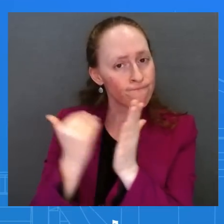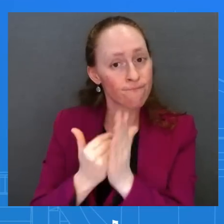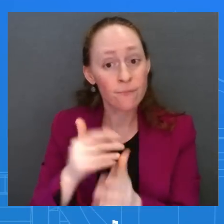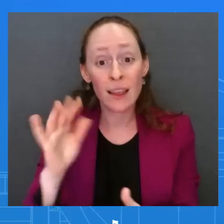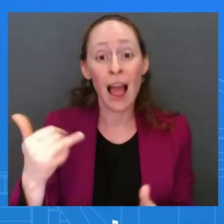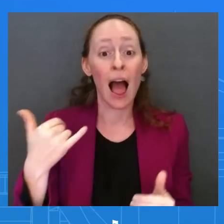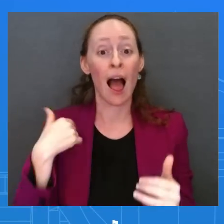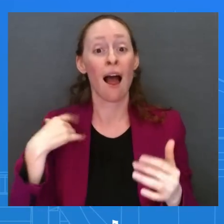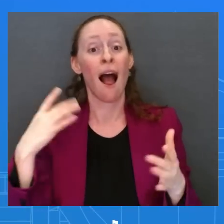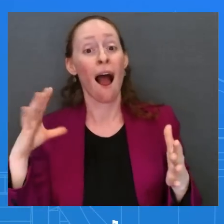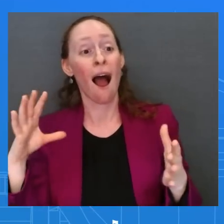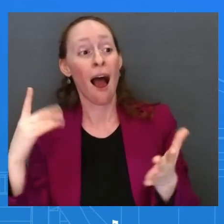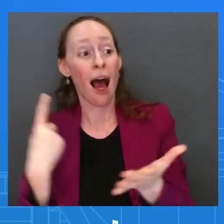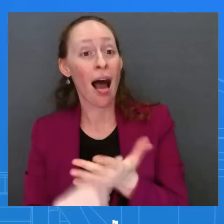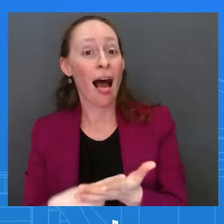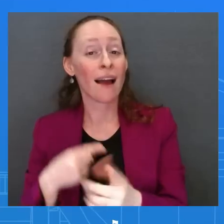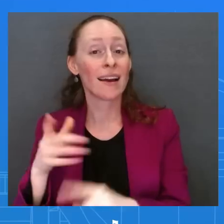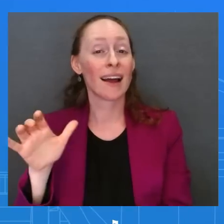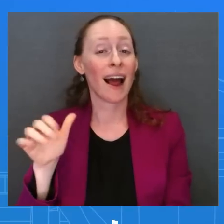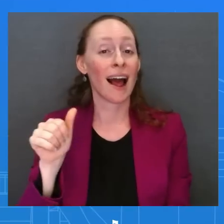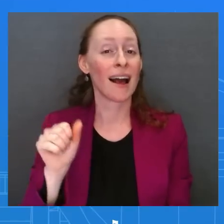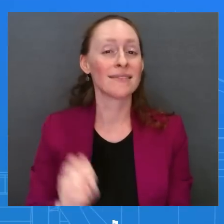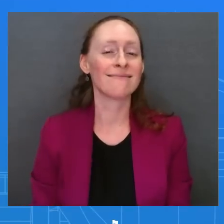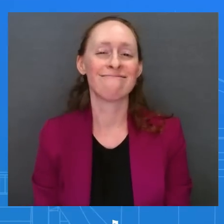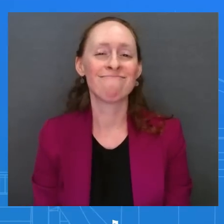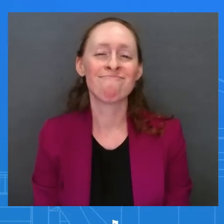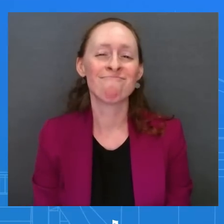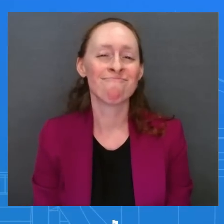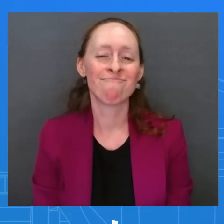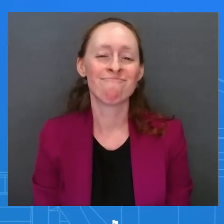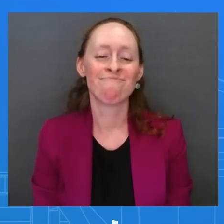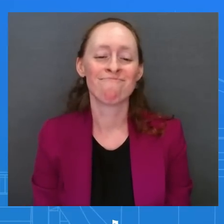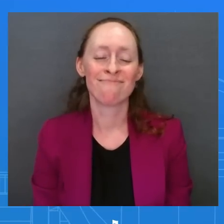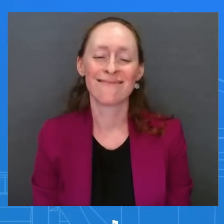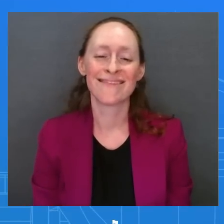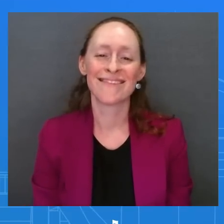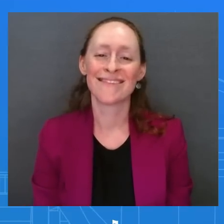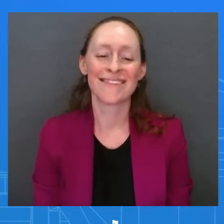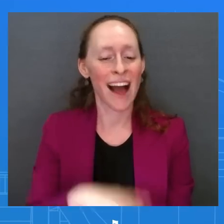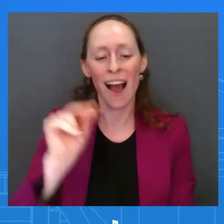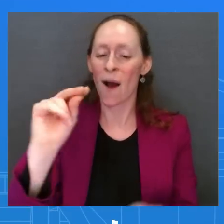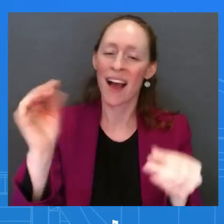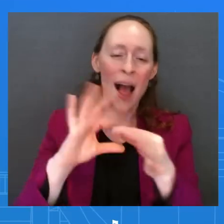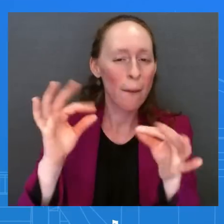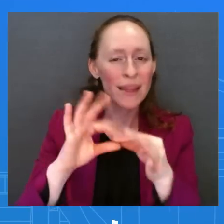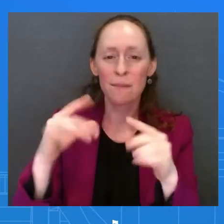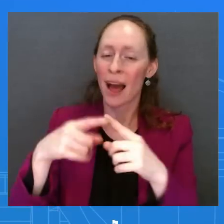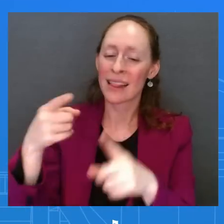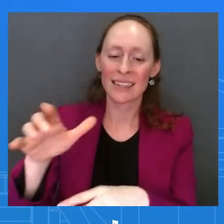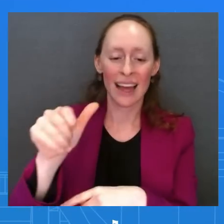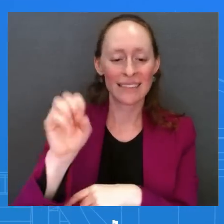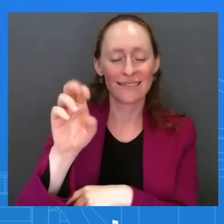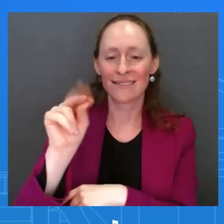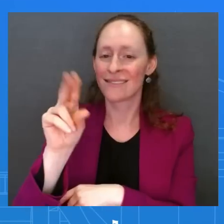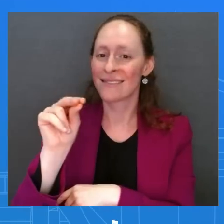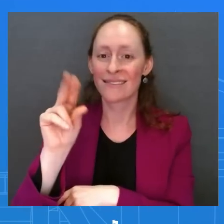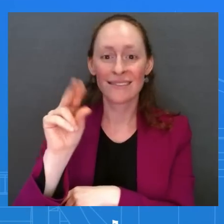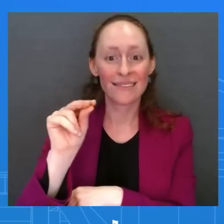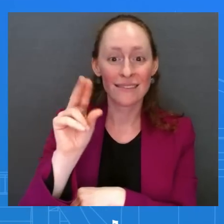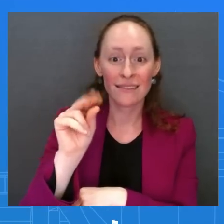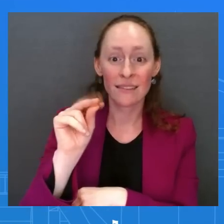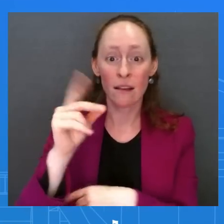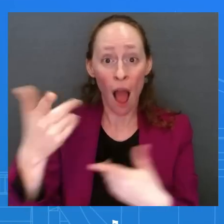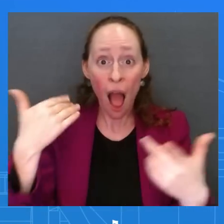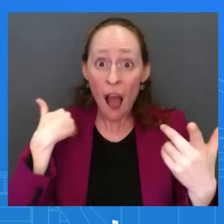ask staff anything about guardrails for the president's family. I'm just not going to speak to anything that's related to this case. Do any guardrails exist? I'm not going to speak to